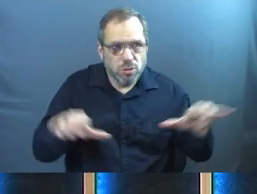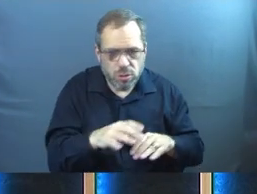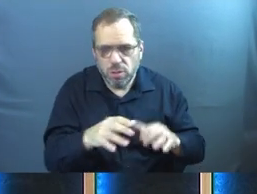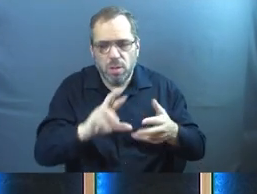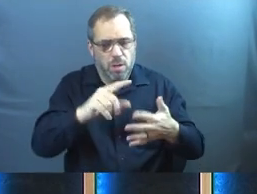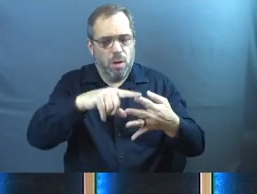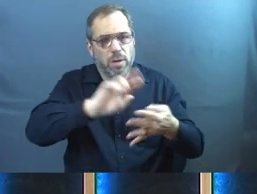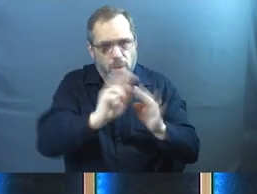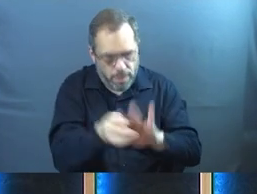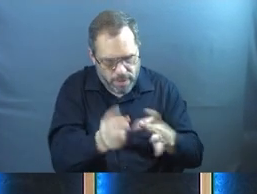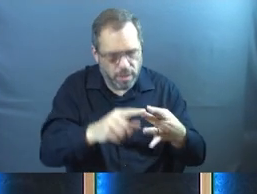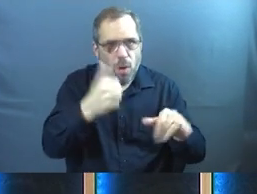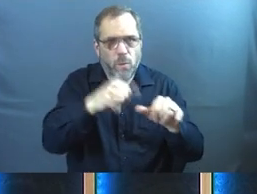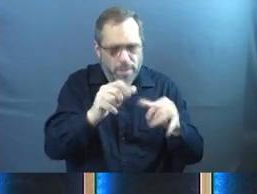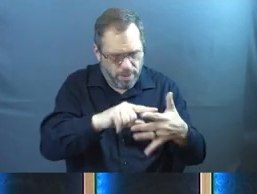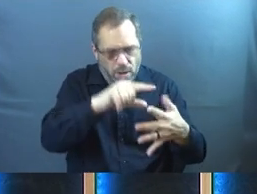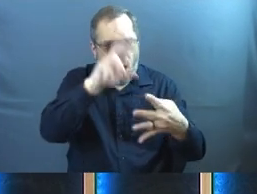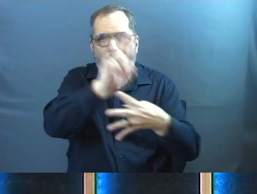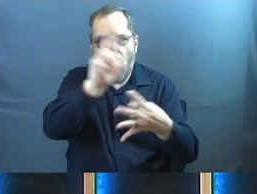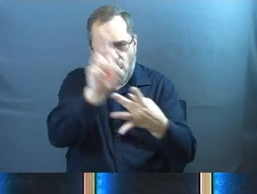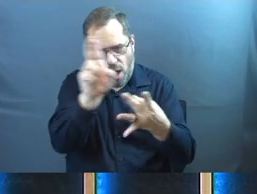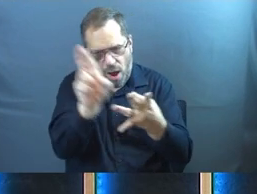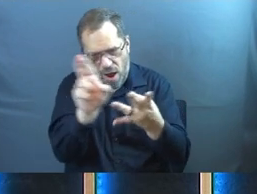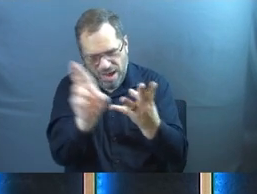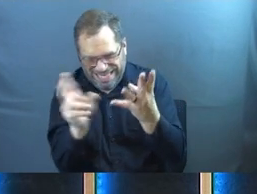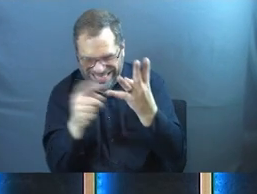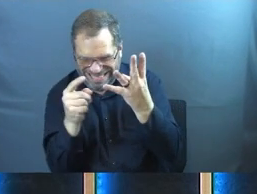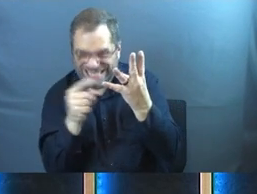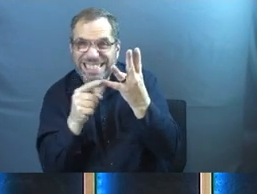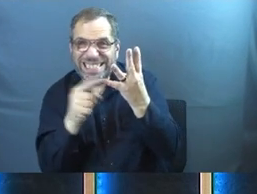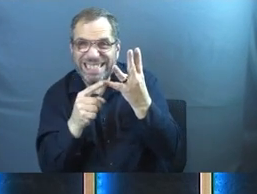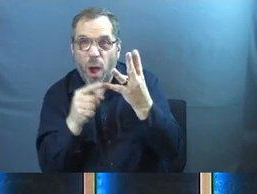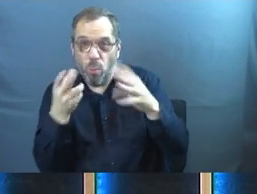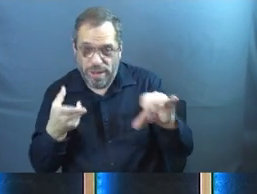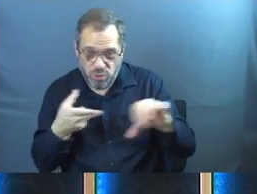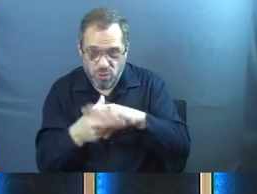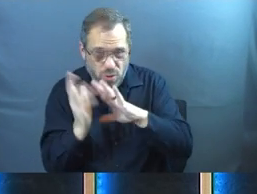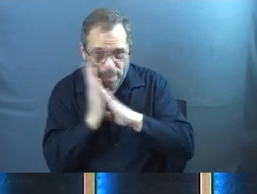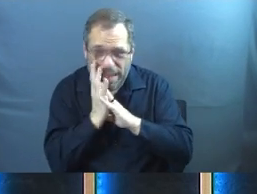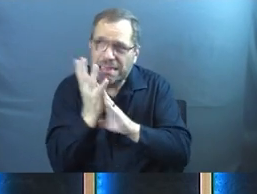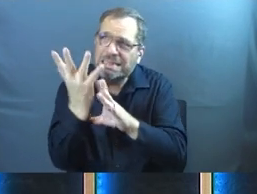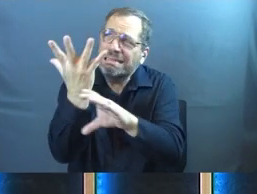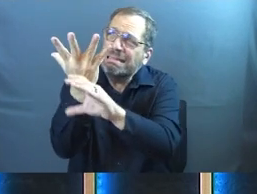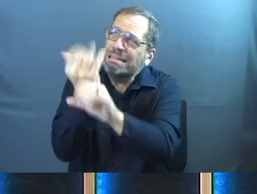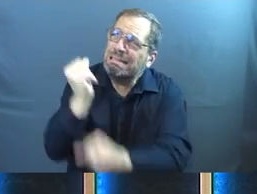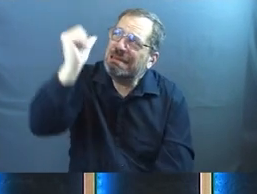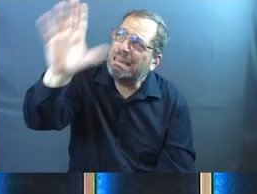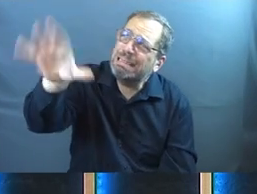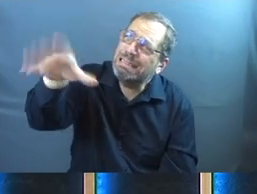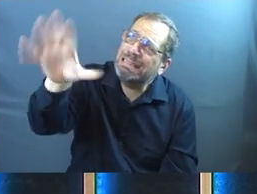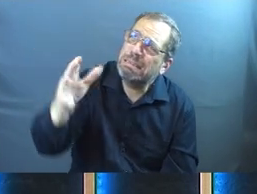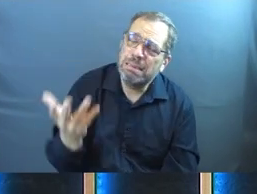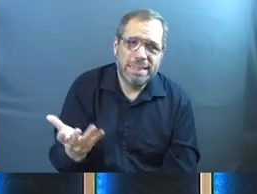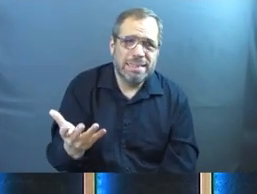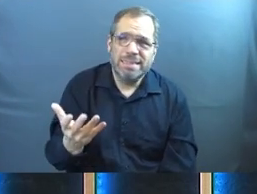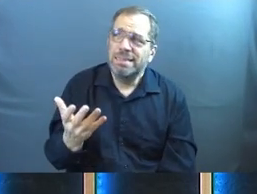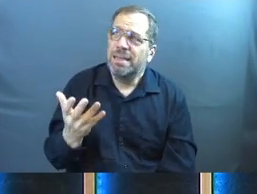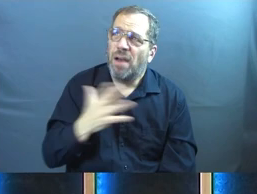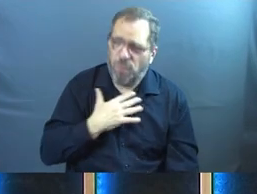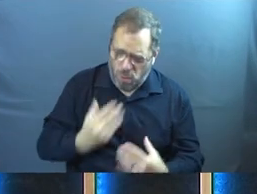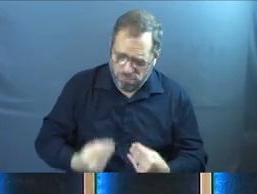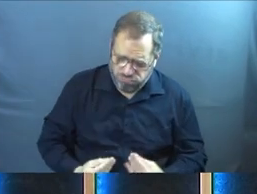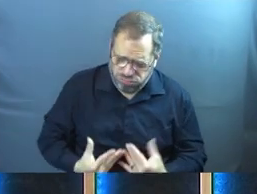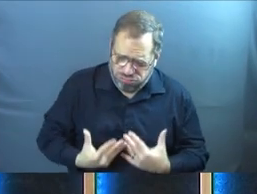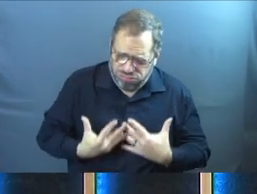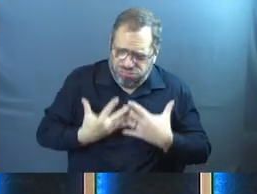going to repent and you're going to remember and all that kind of wonderful stuff. But at the end of the day, you need to beg God for a fire